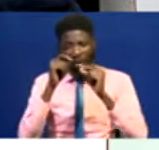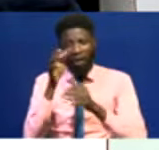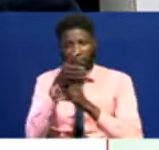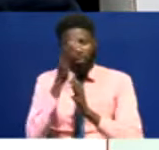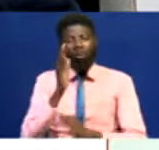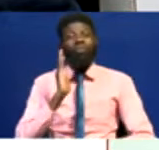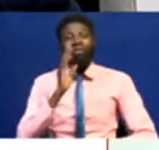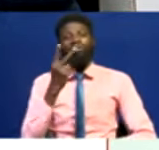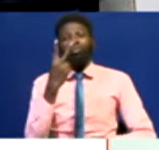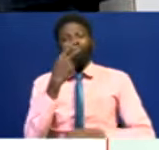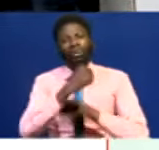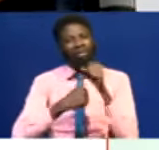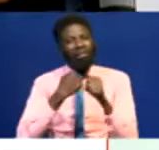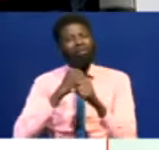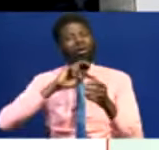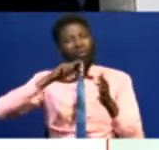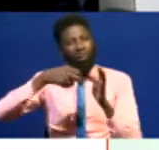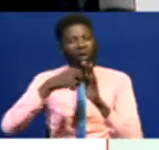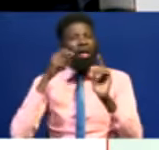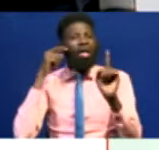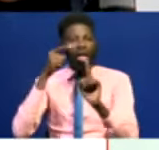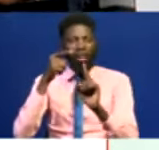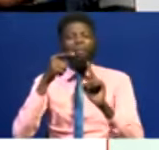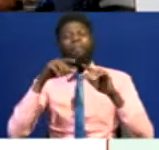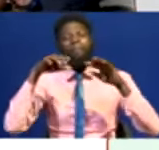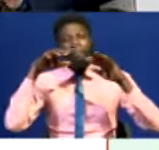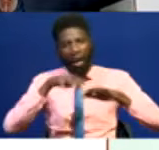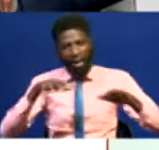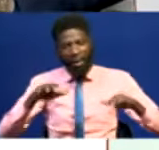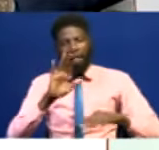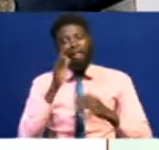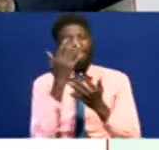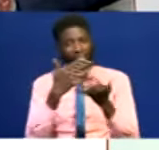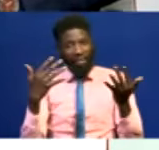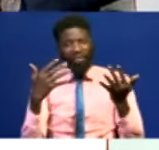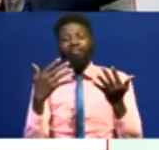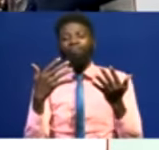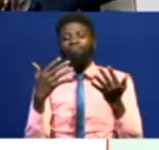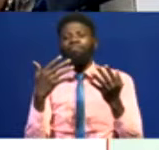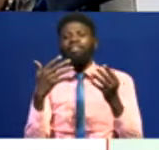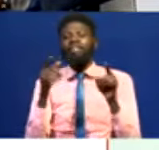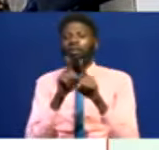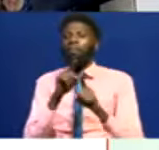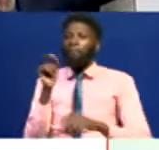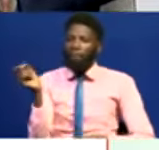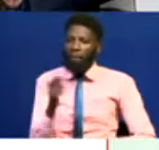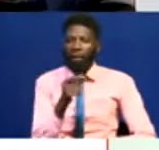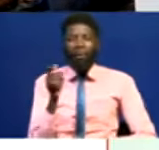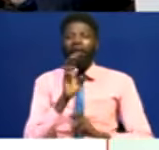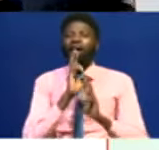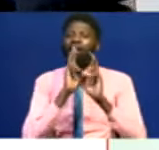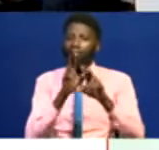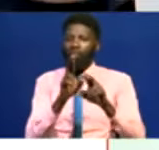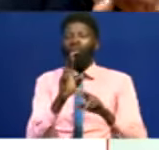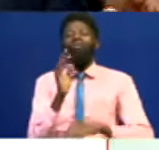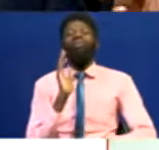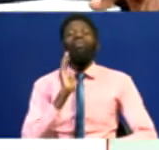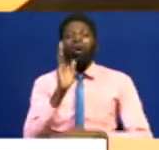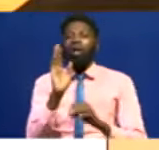to market the nation's leading produce and submit monthly reports on the same. Tilio Marco has that